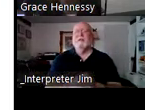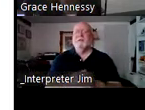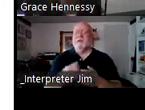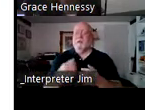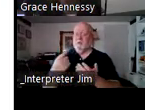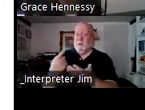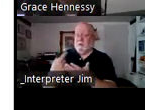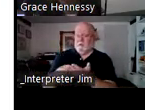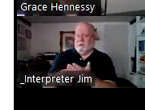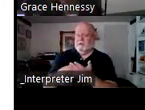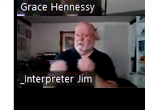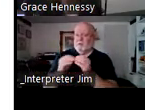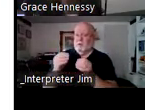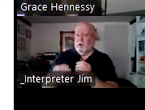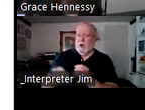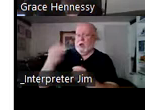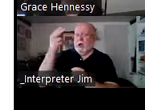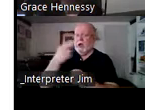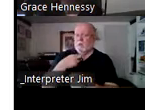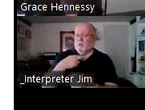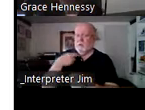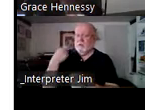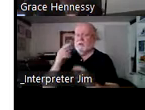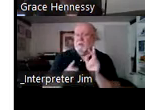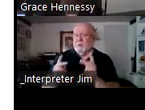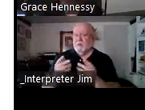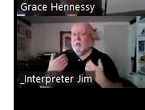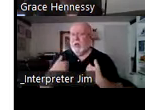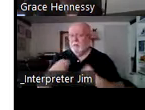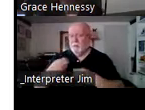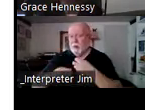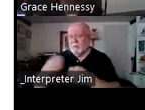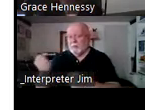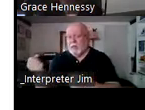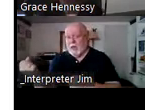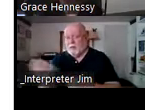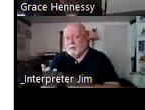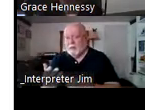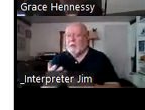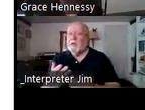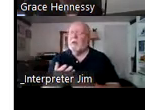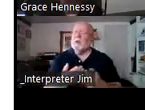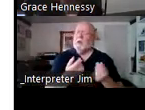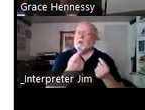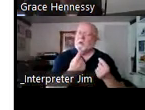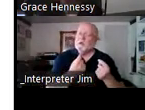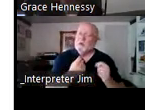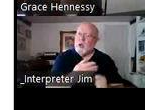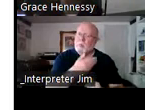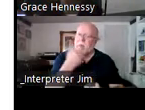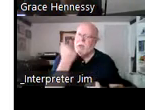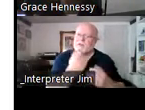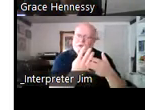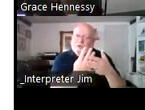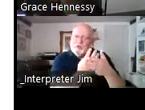there is this increased risk among individuals with problem gambling, we should really do our best to try to screen for it and intervene when